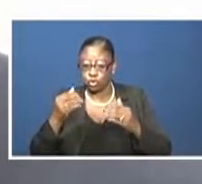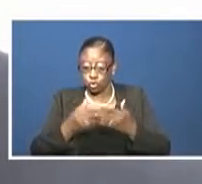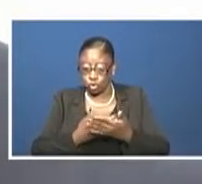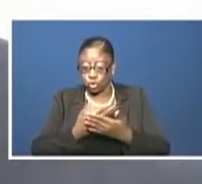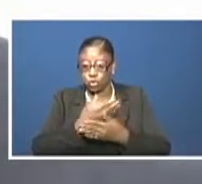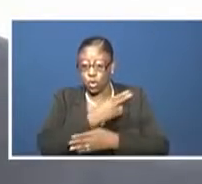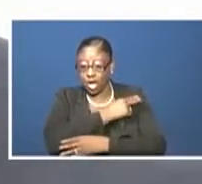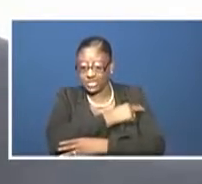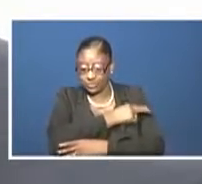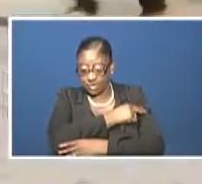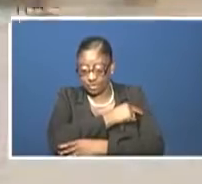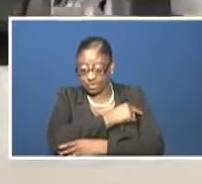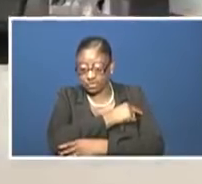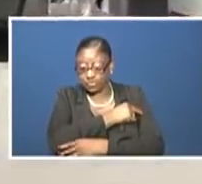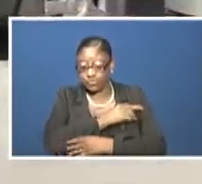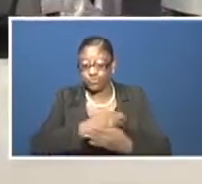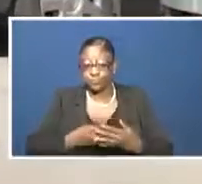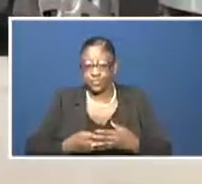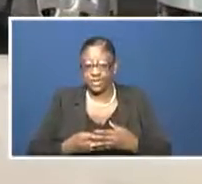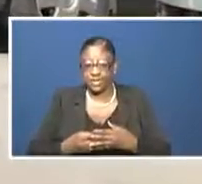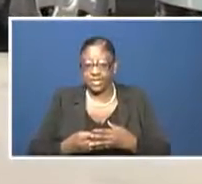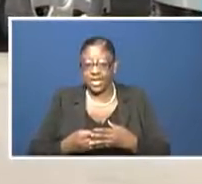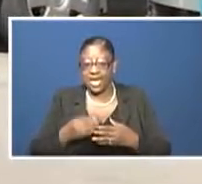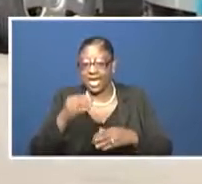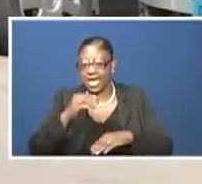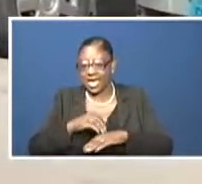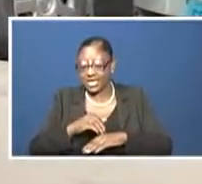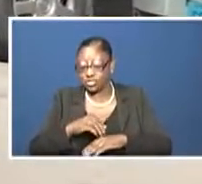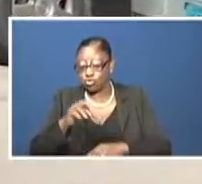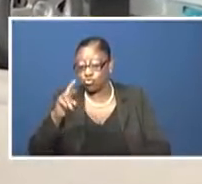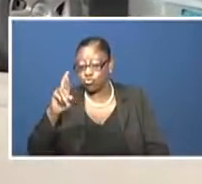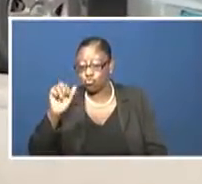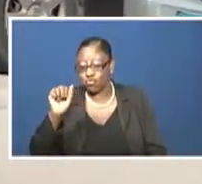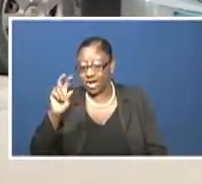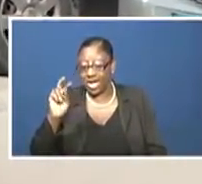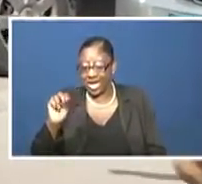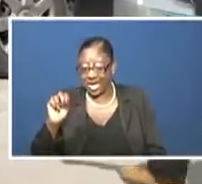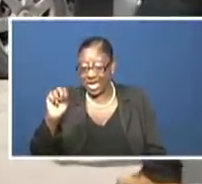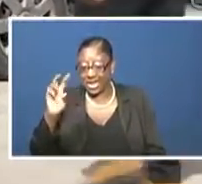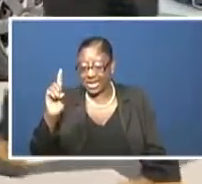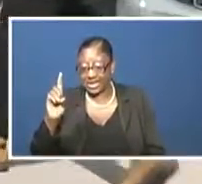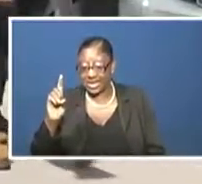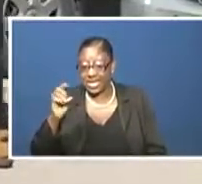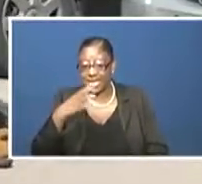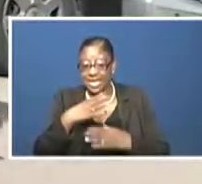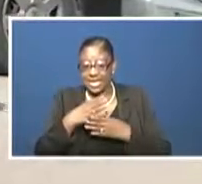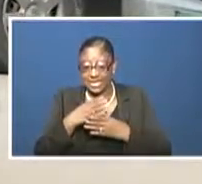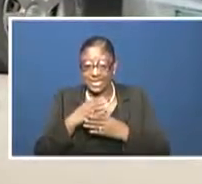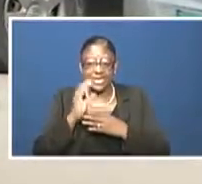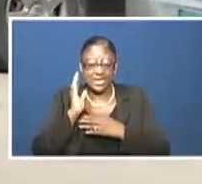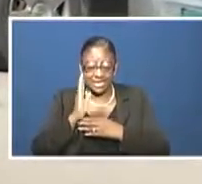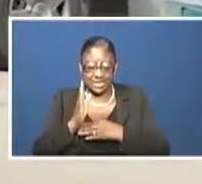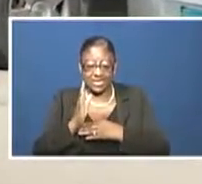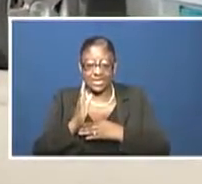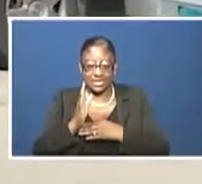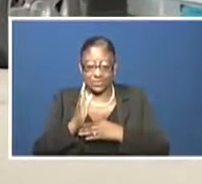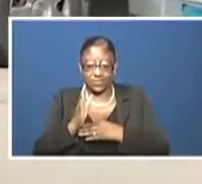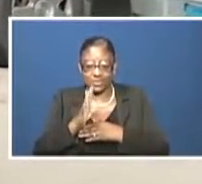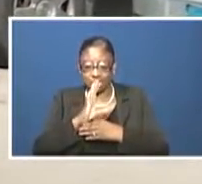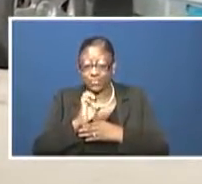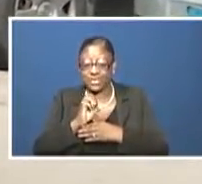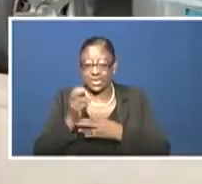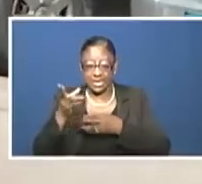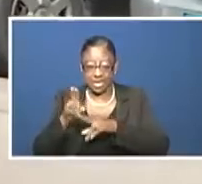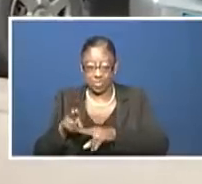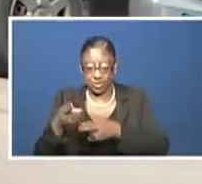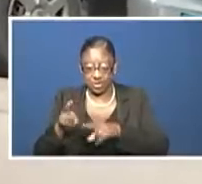hospitals. The hospital at Durand Memorial Hospital and in Grand Bahama is well on its way. We are